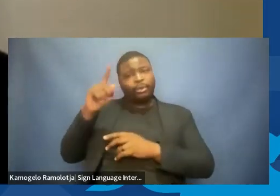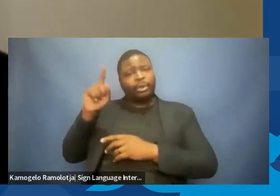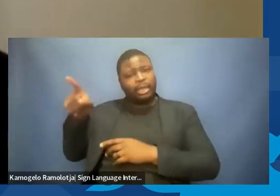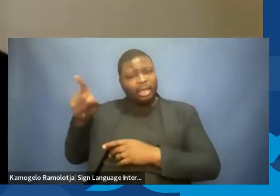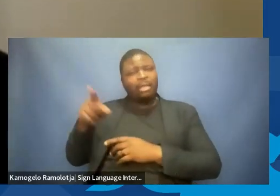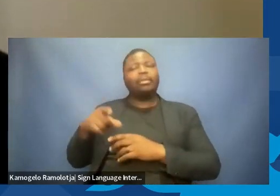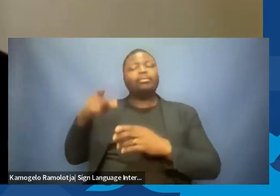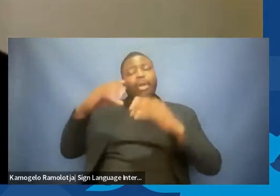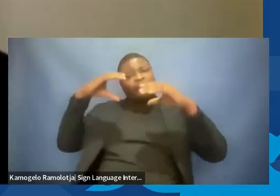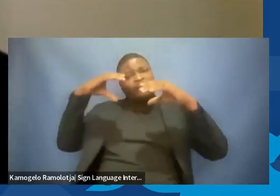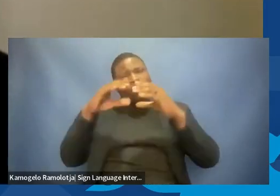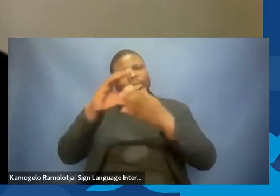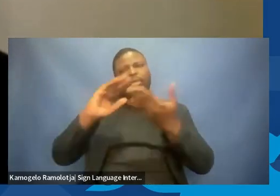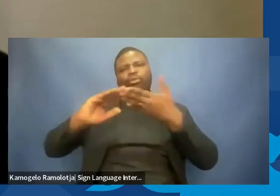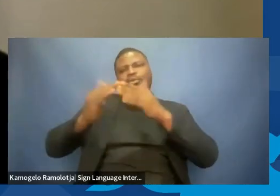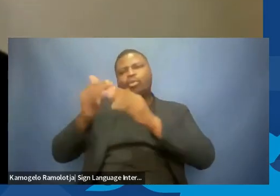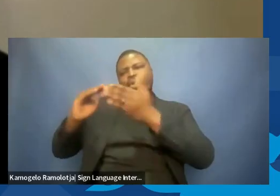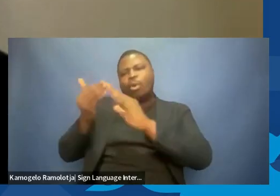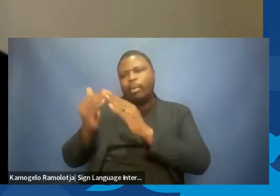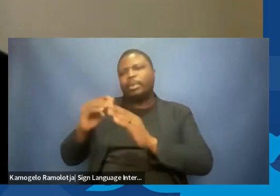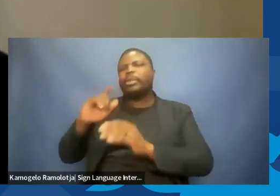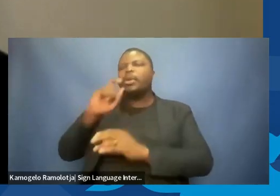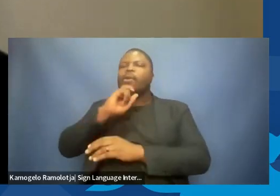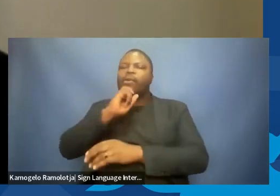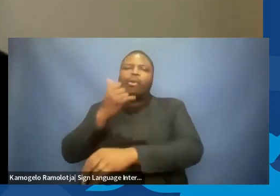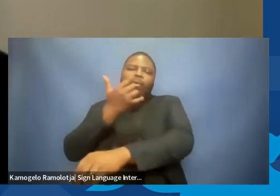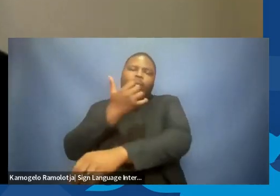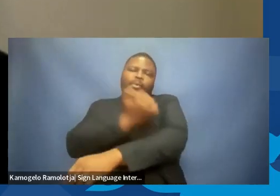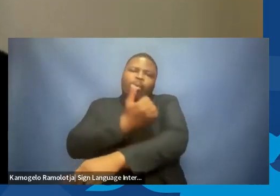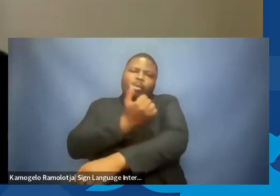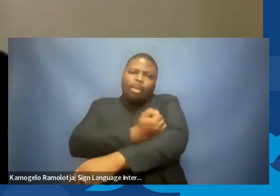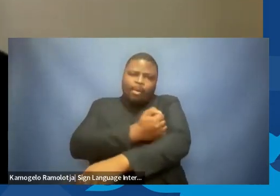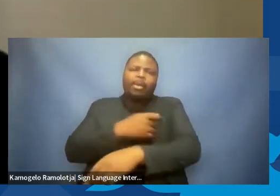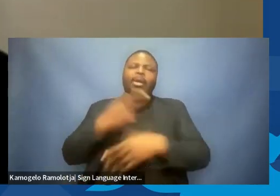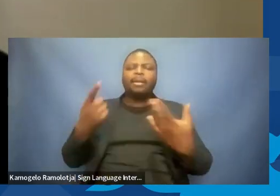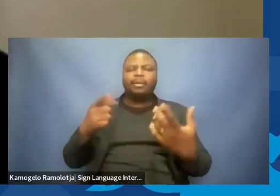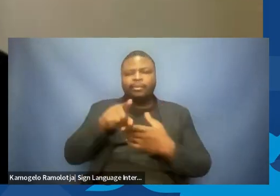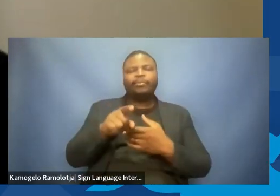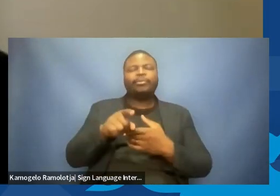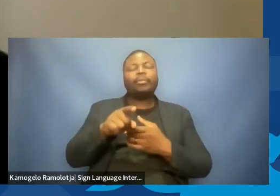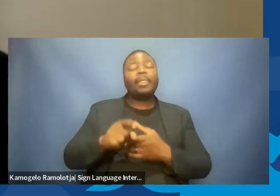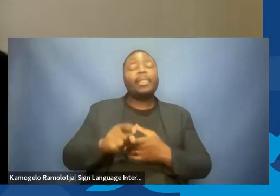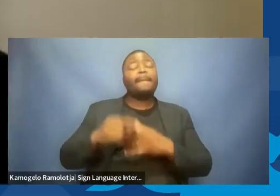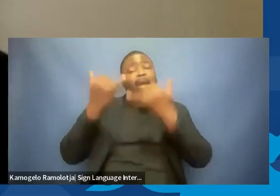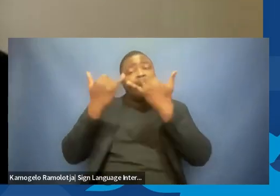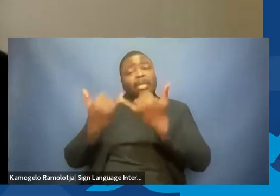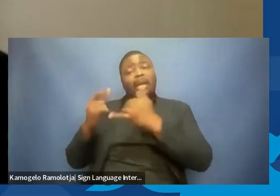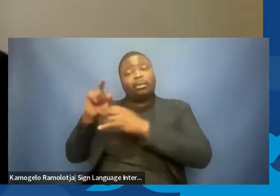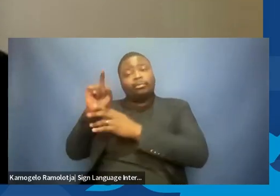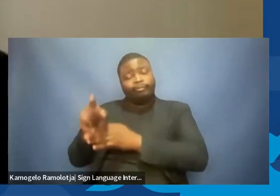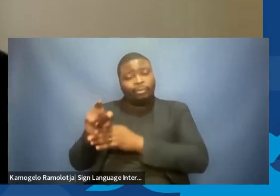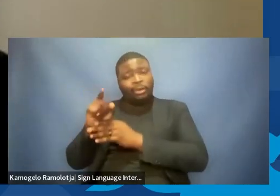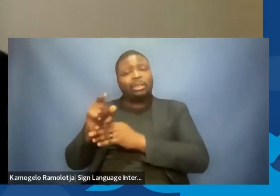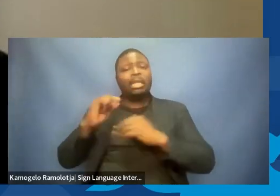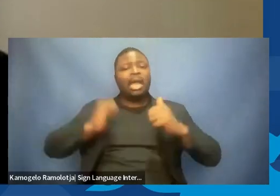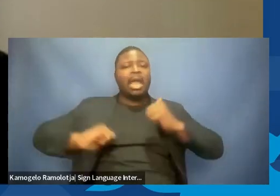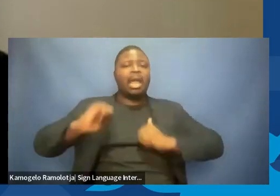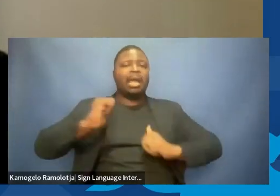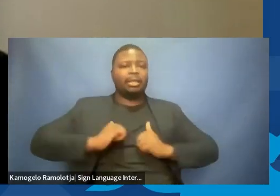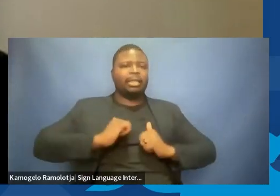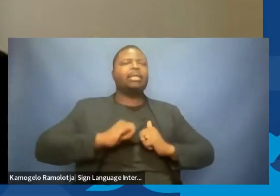community-orientated substance use program known as COSUP, and currently serves as acting program or project